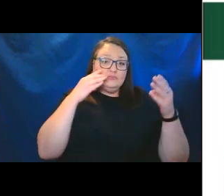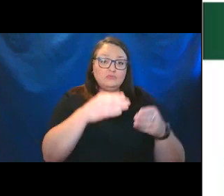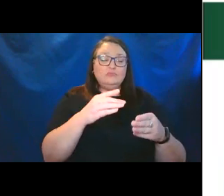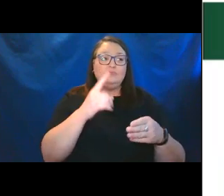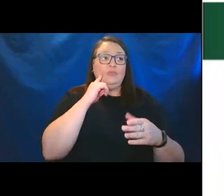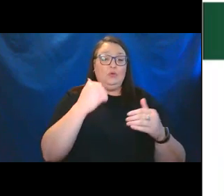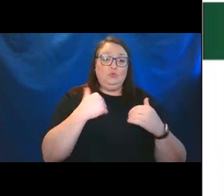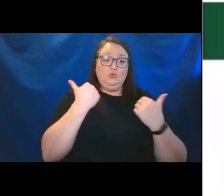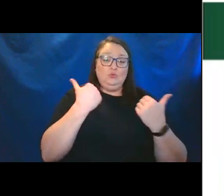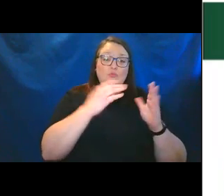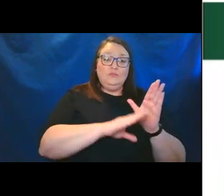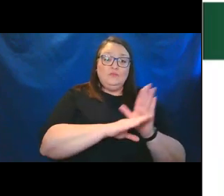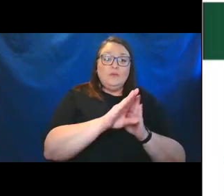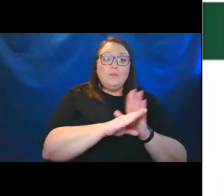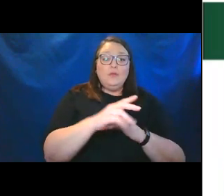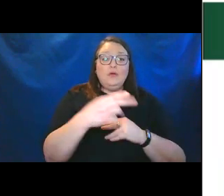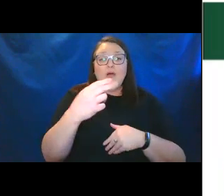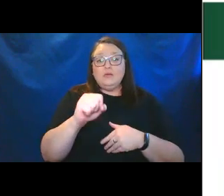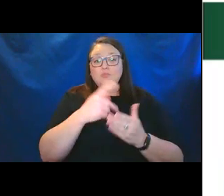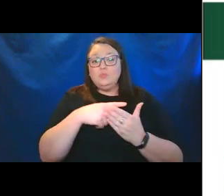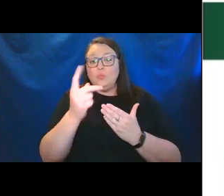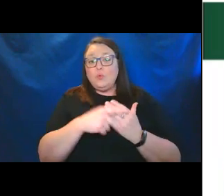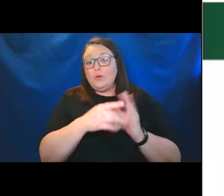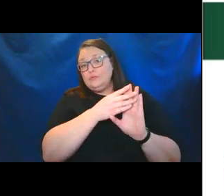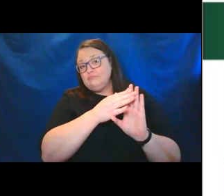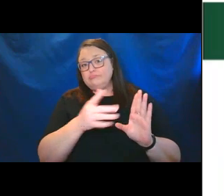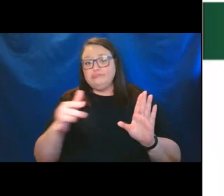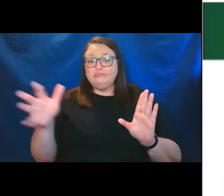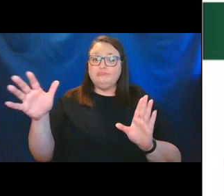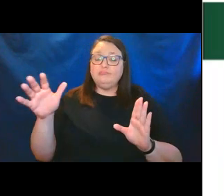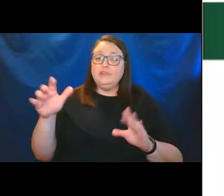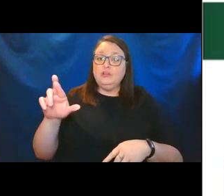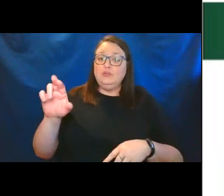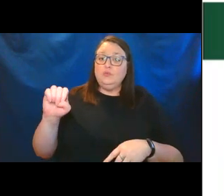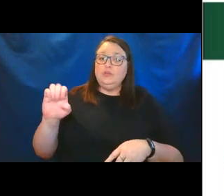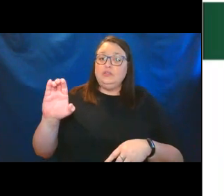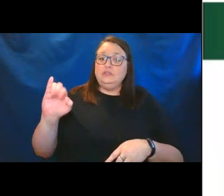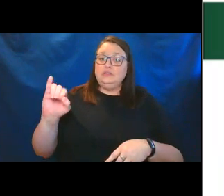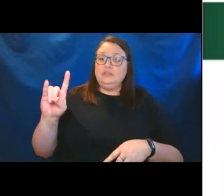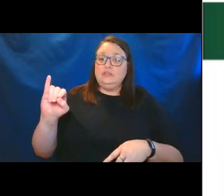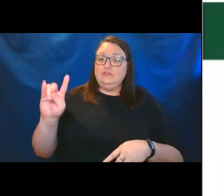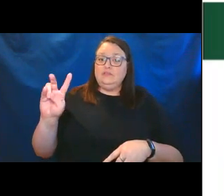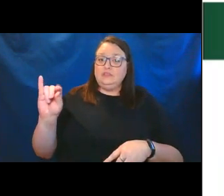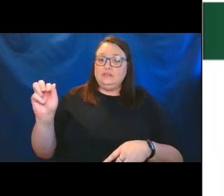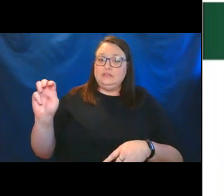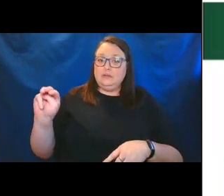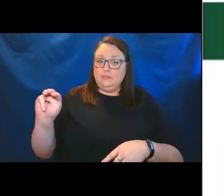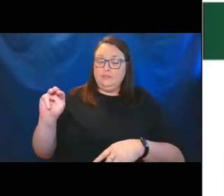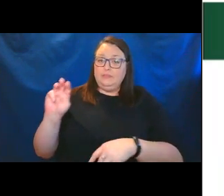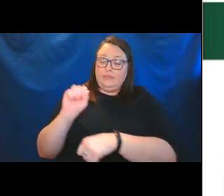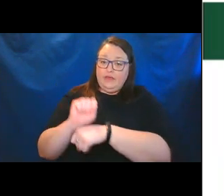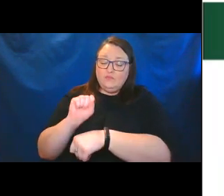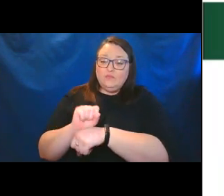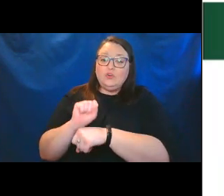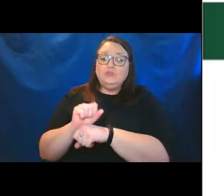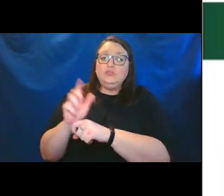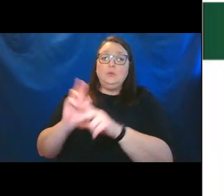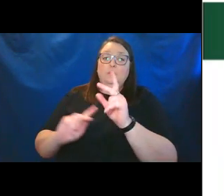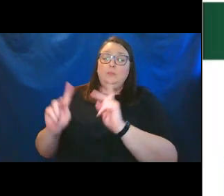high school programming, all the way through recidivism efforts, helping those who have been recently incarcerated re-enter